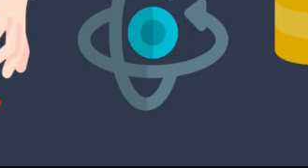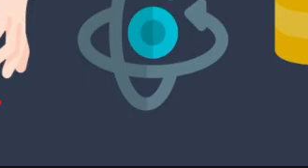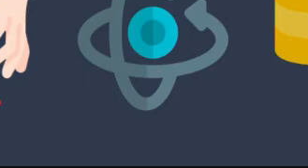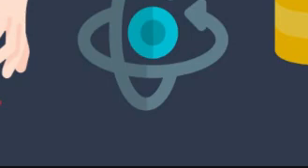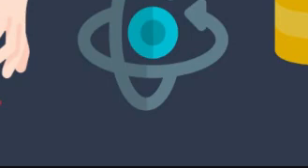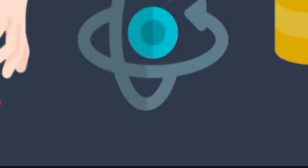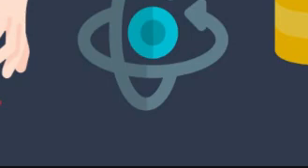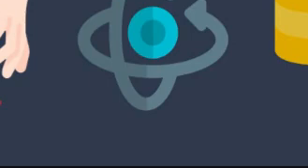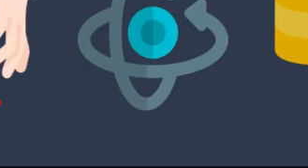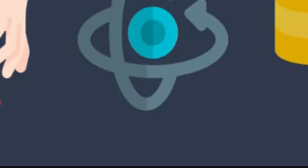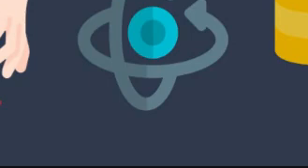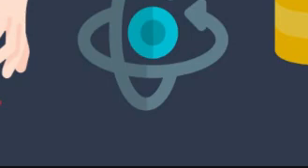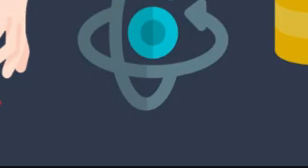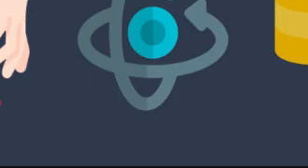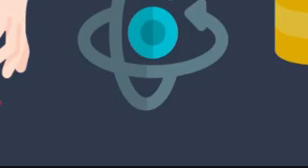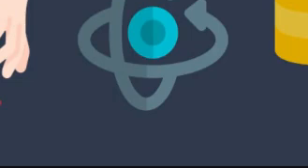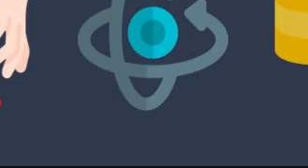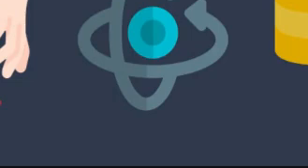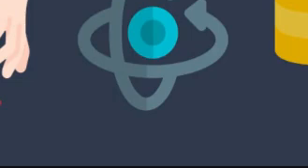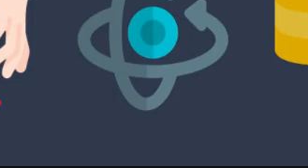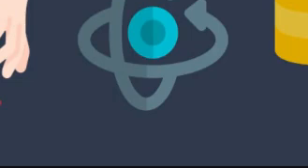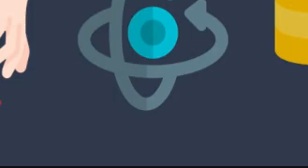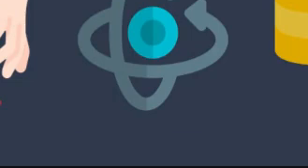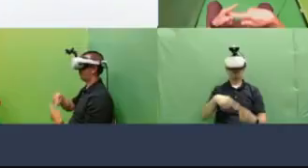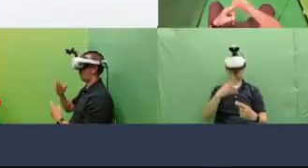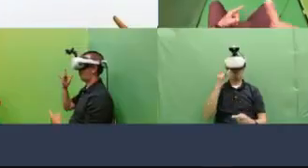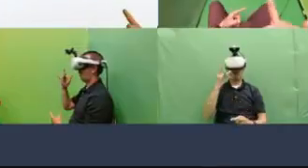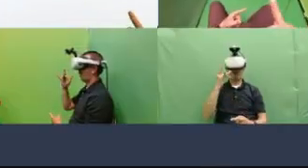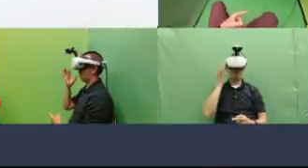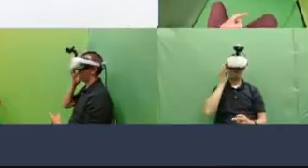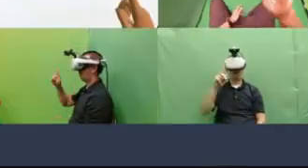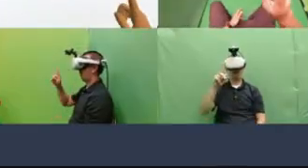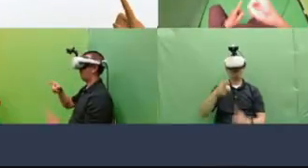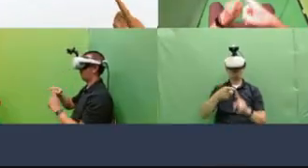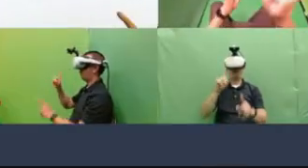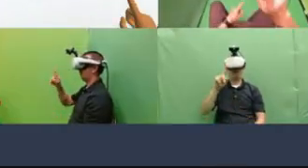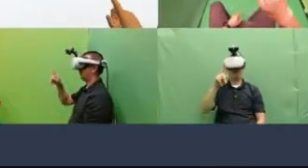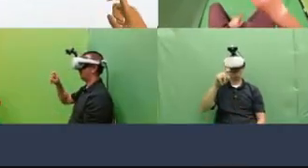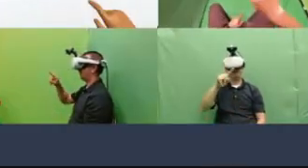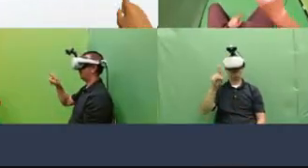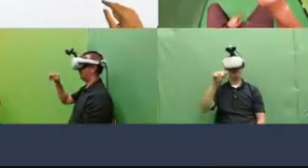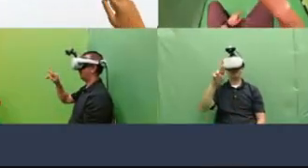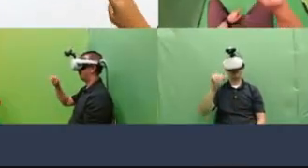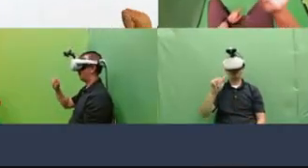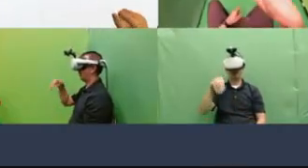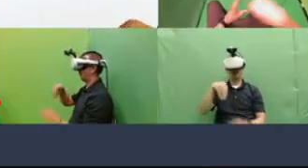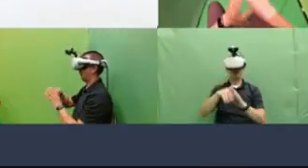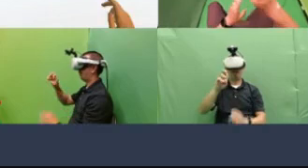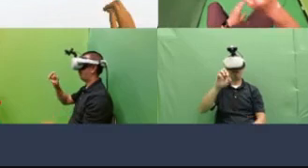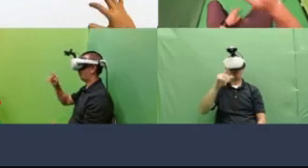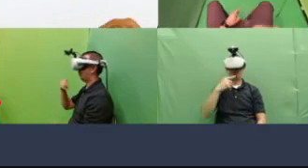also VR and multiview understanding, and video processing. The idea is basically to record the test